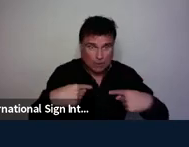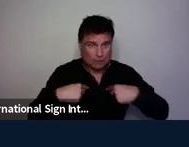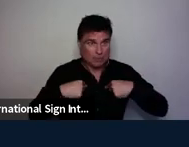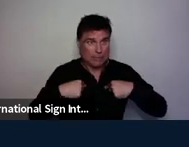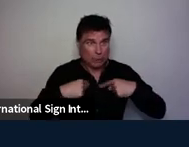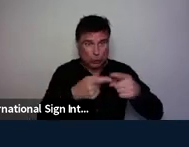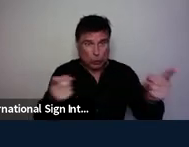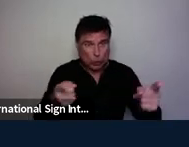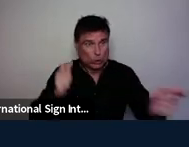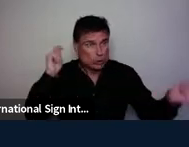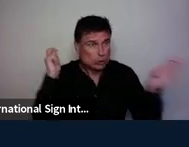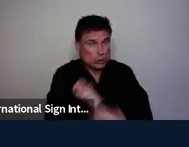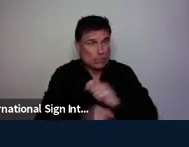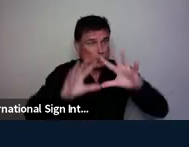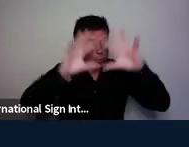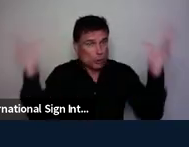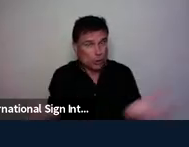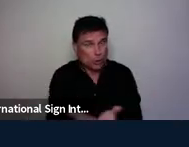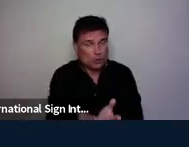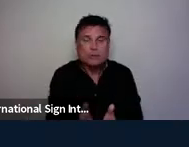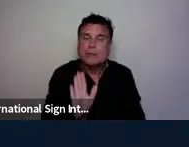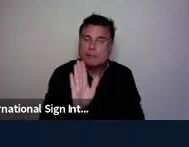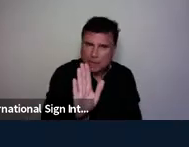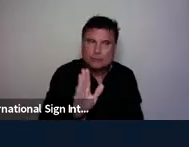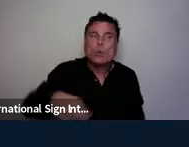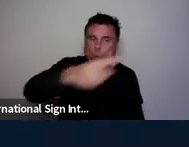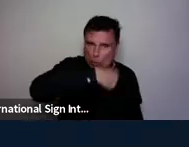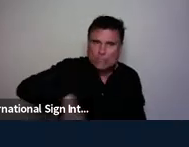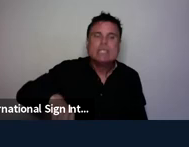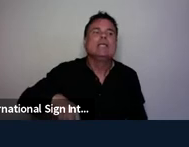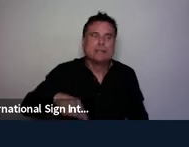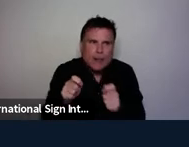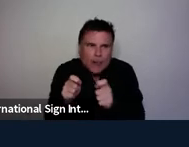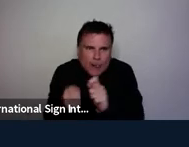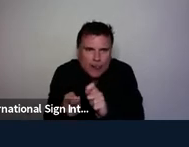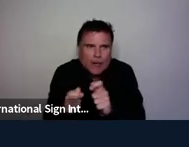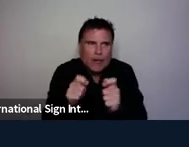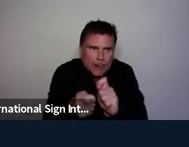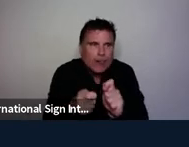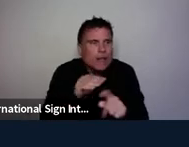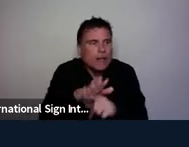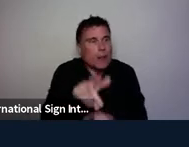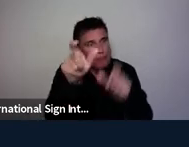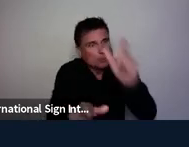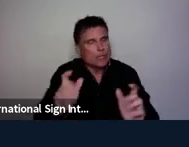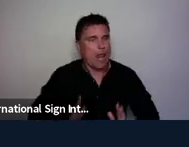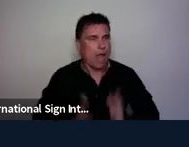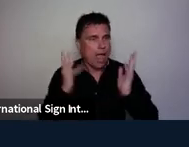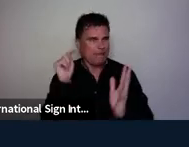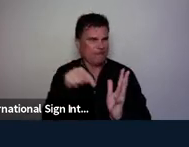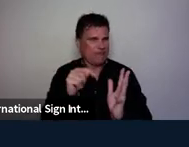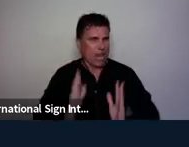change someone's life. Dear everyone, yes, the fact that this crisis we are experiencing has